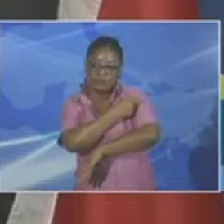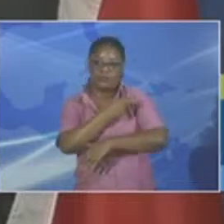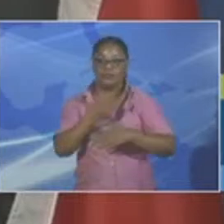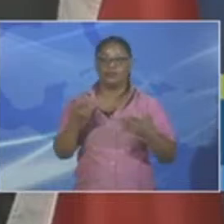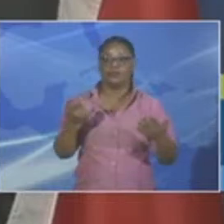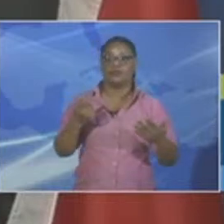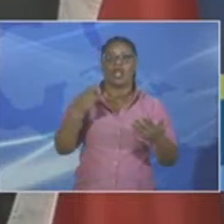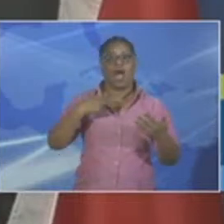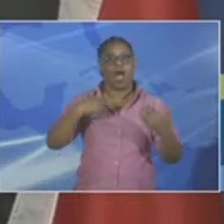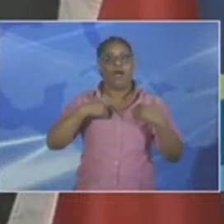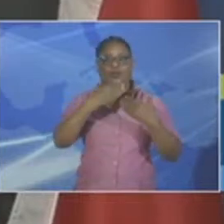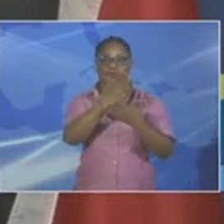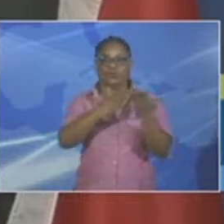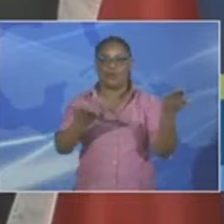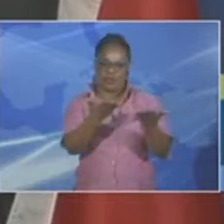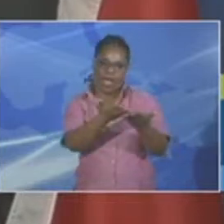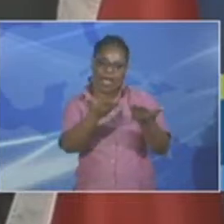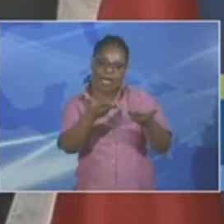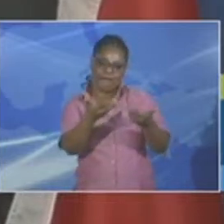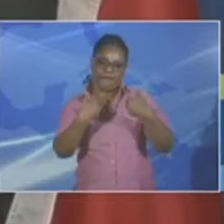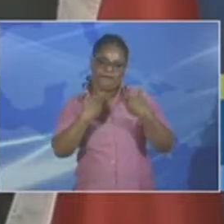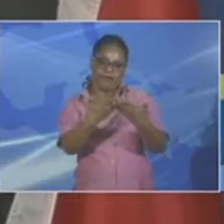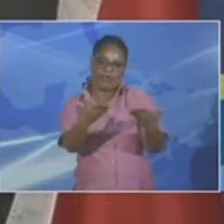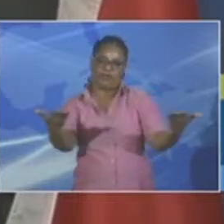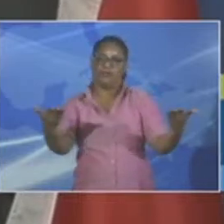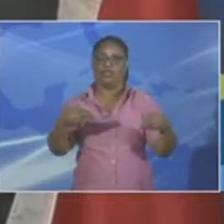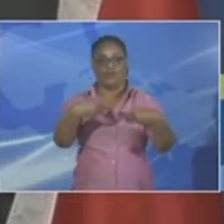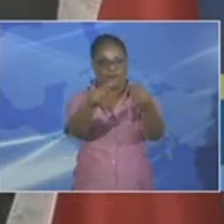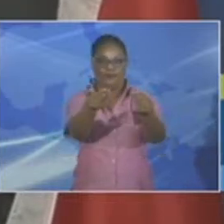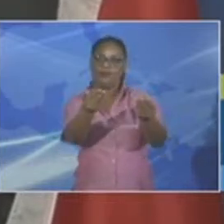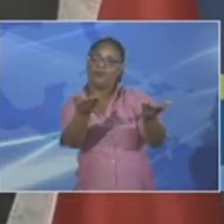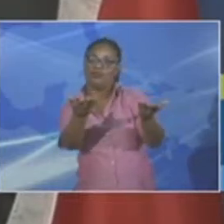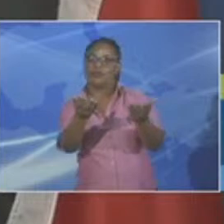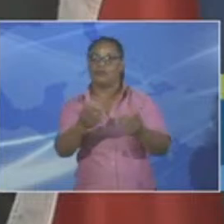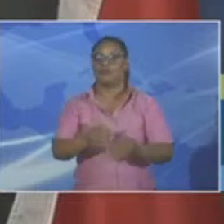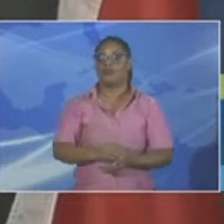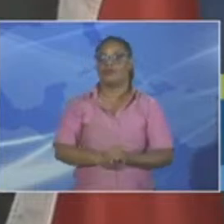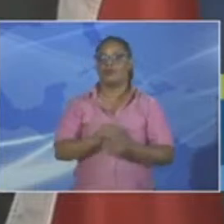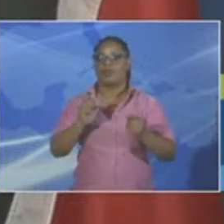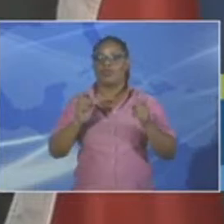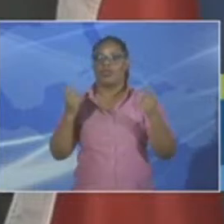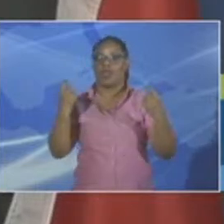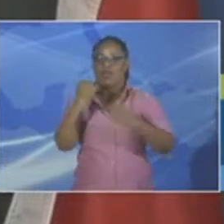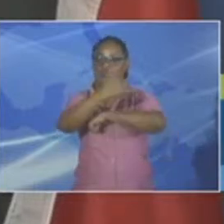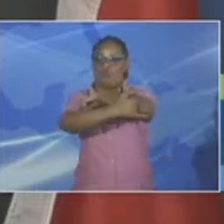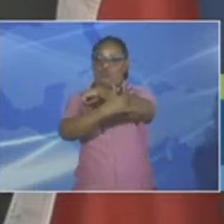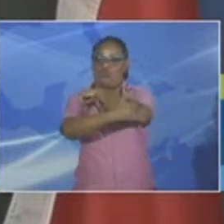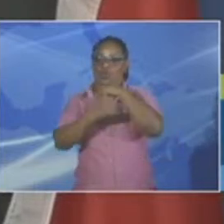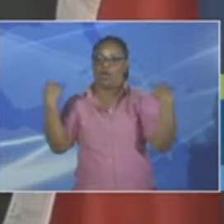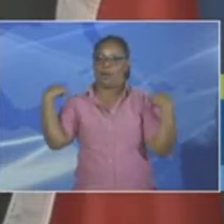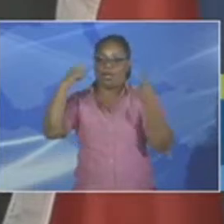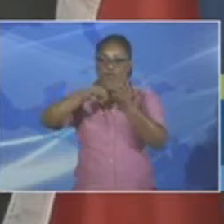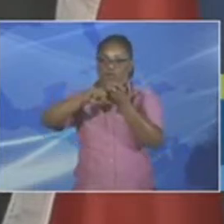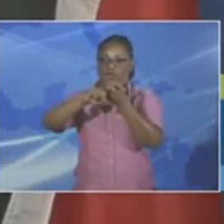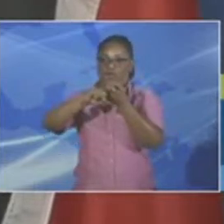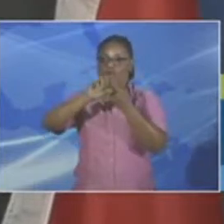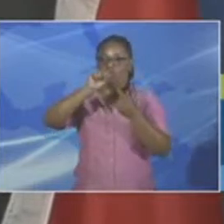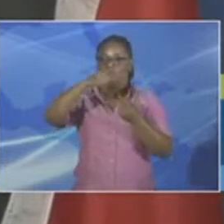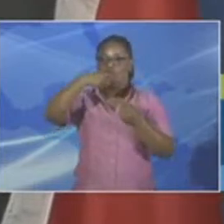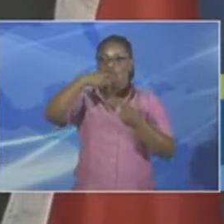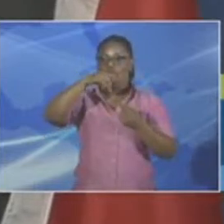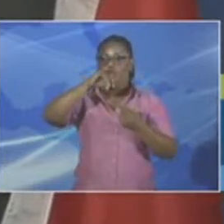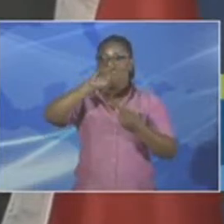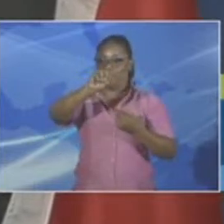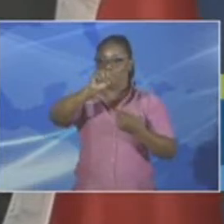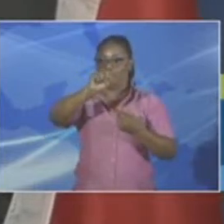vaccines to provide that service. That gift from Spain is welcome because those vaccines are very expensive. And we will